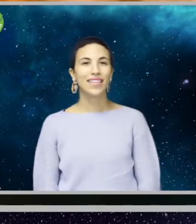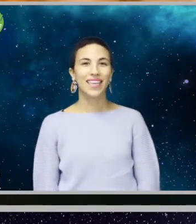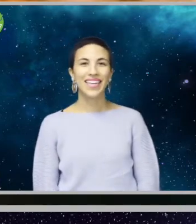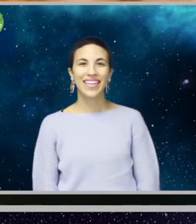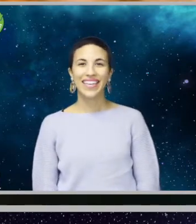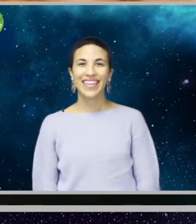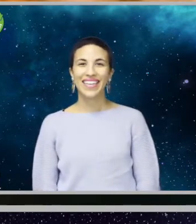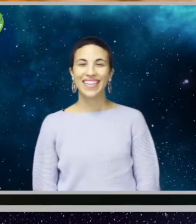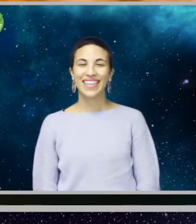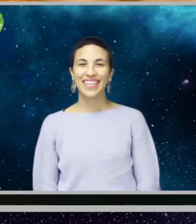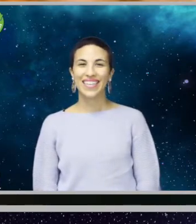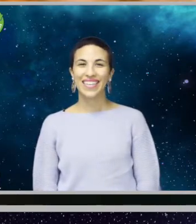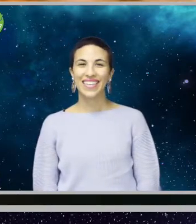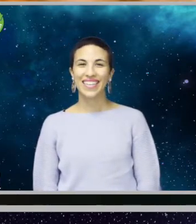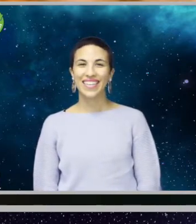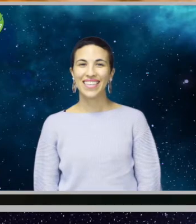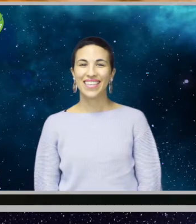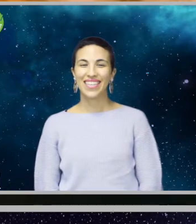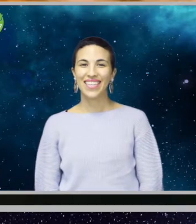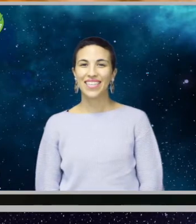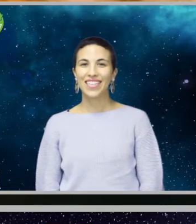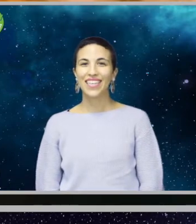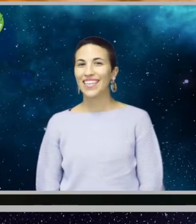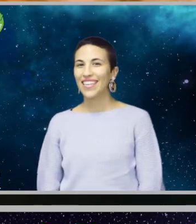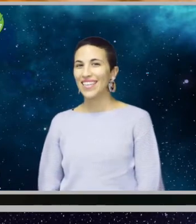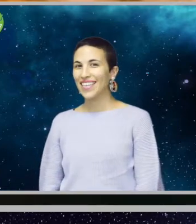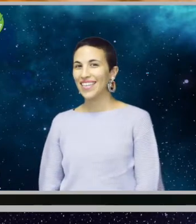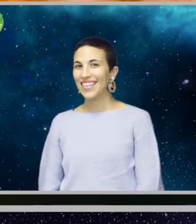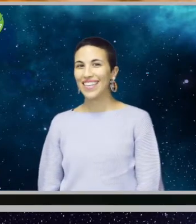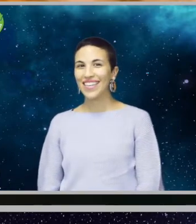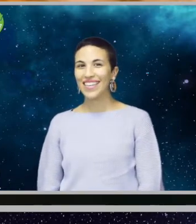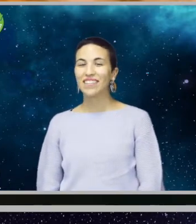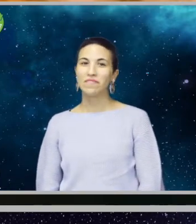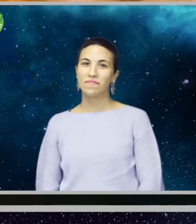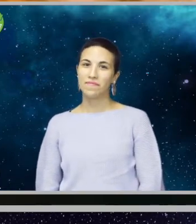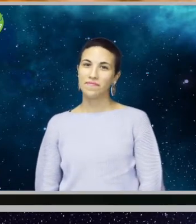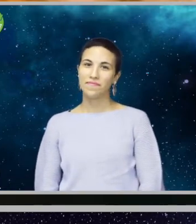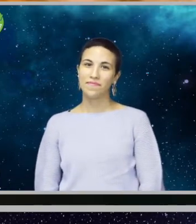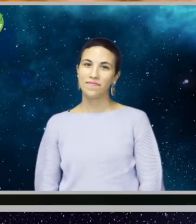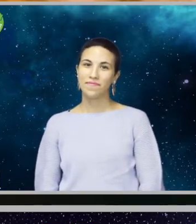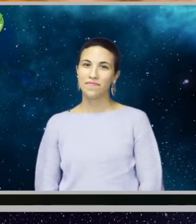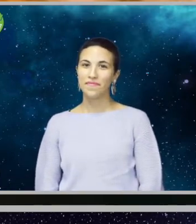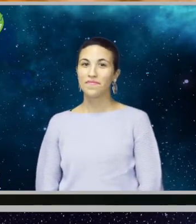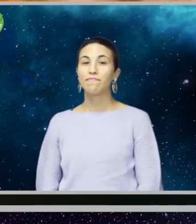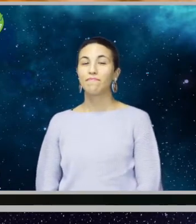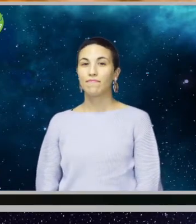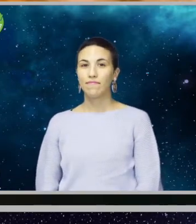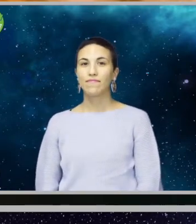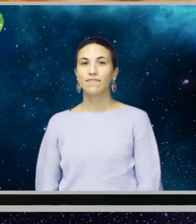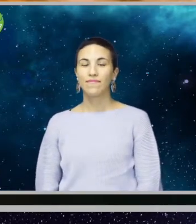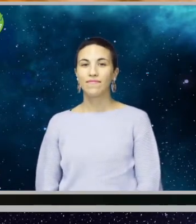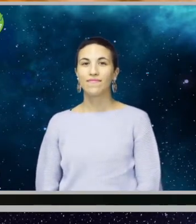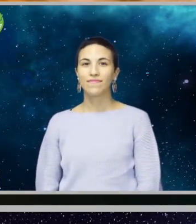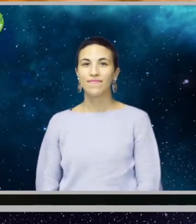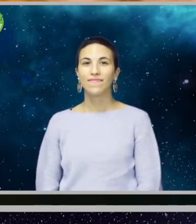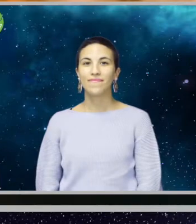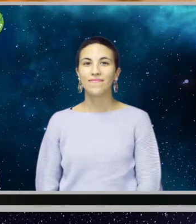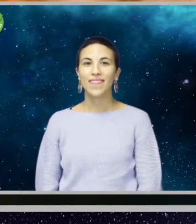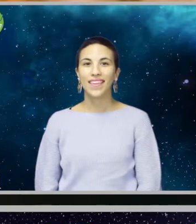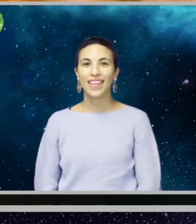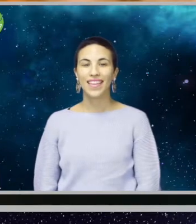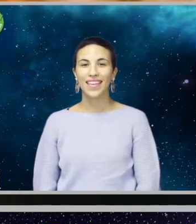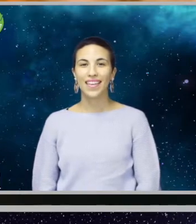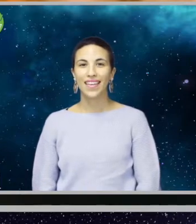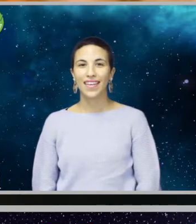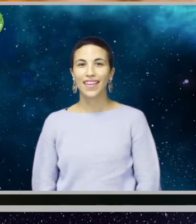Hot. I tried my best. Now, do you see that, boys and girls? Perry didn't brag about his positive actions, did he? He said